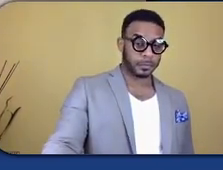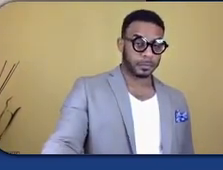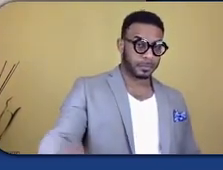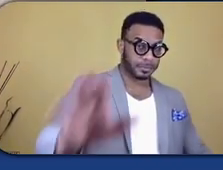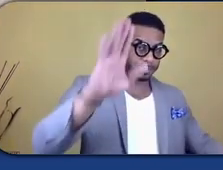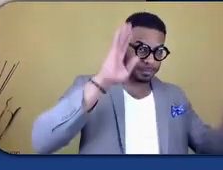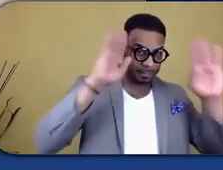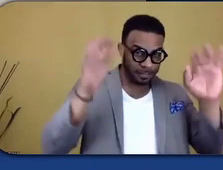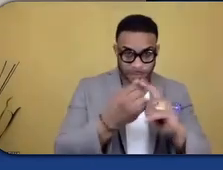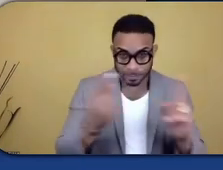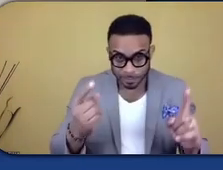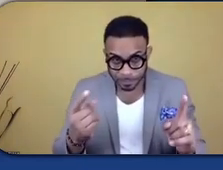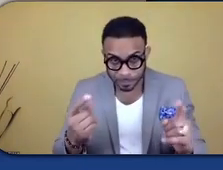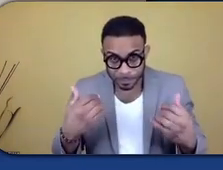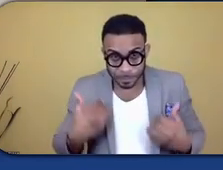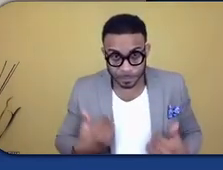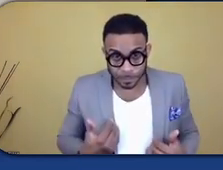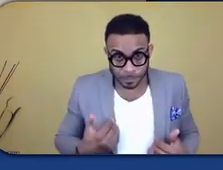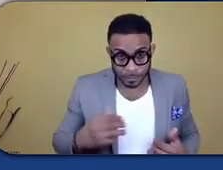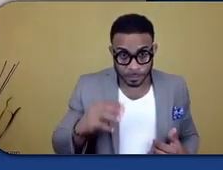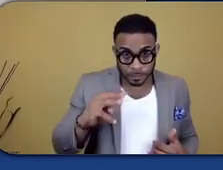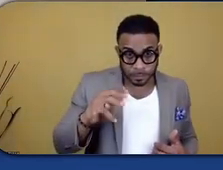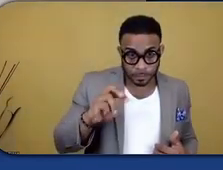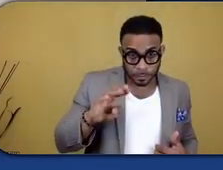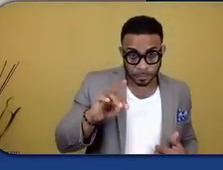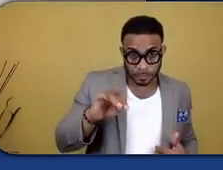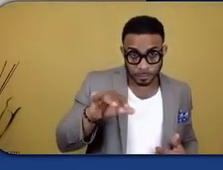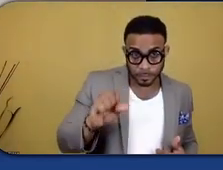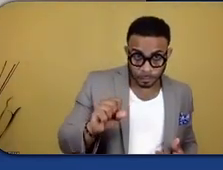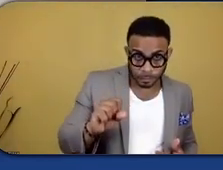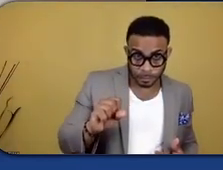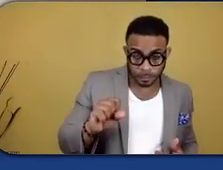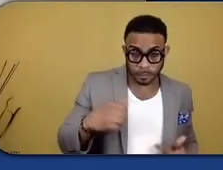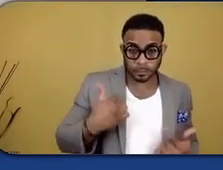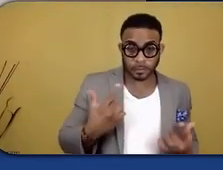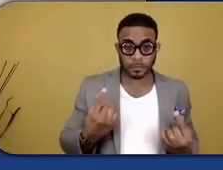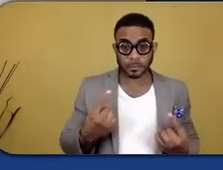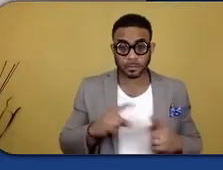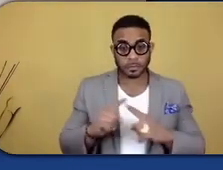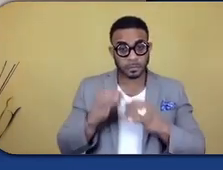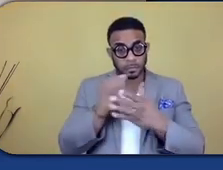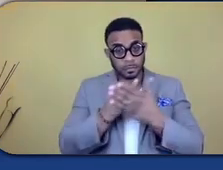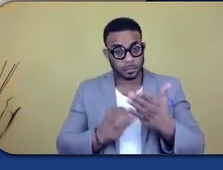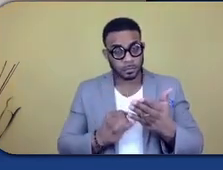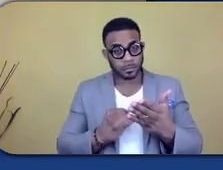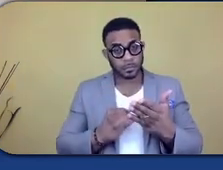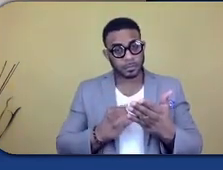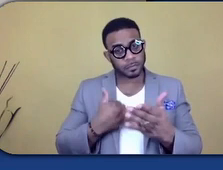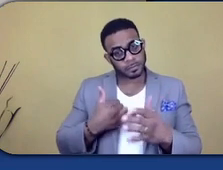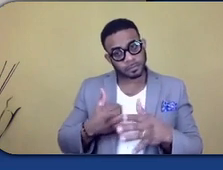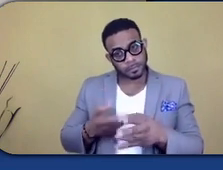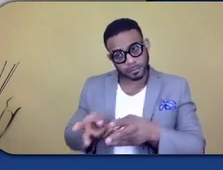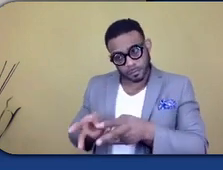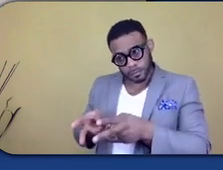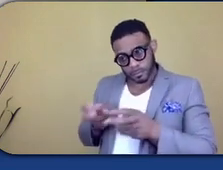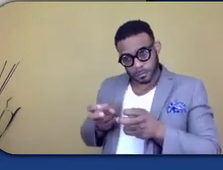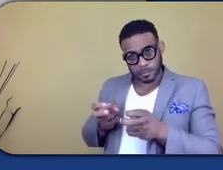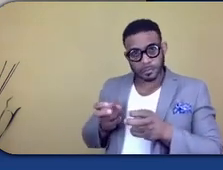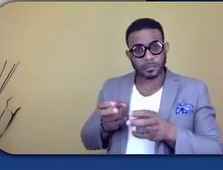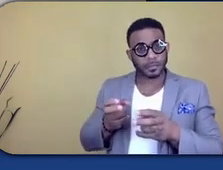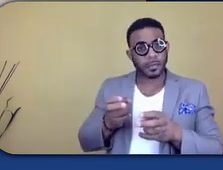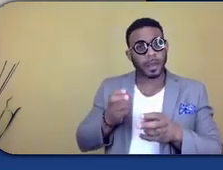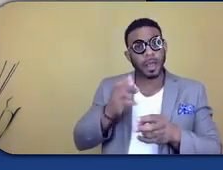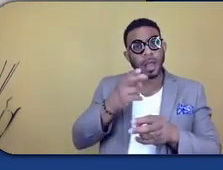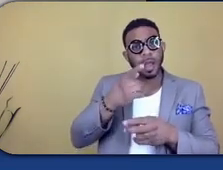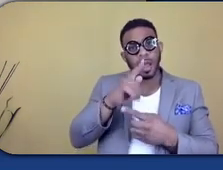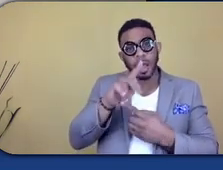Hello, everyone. So I am Mercedes, and what I do as an artist is I take guns, bullet